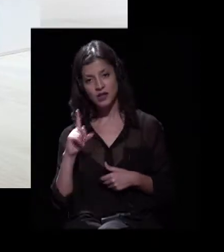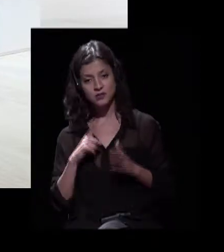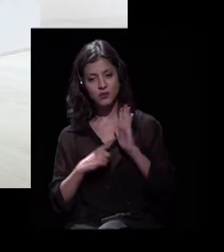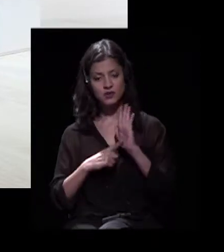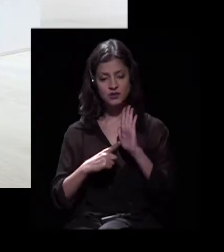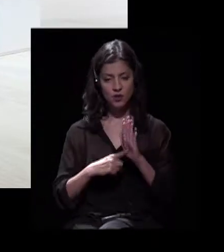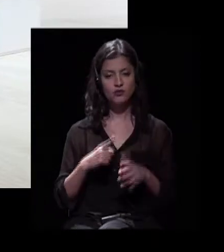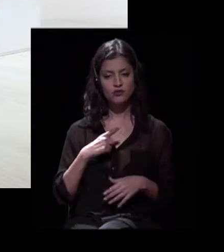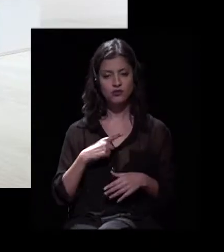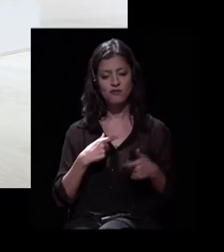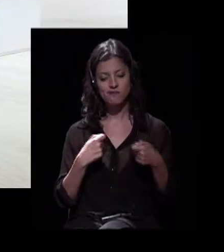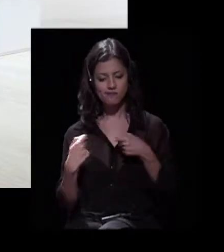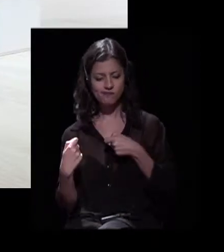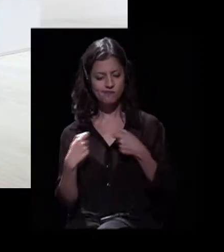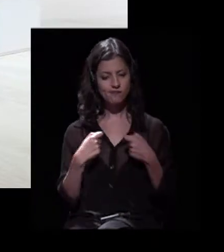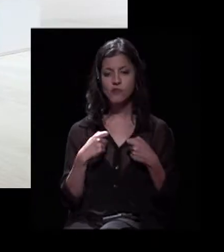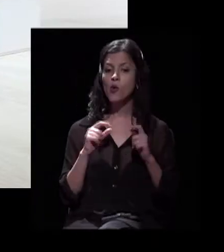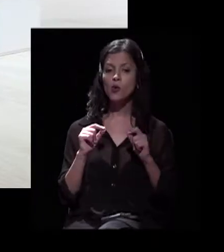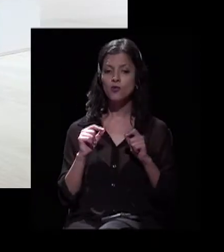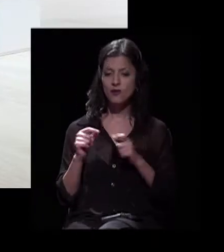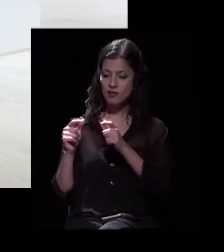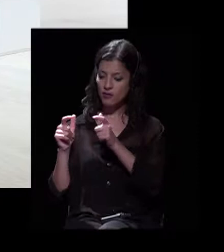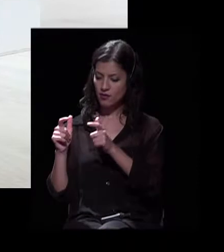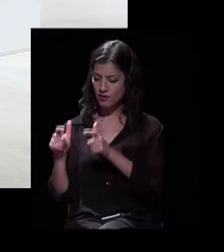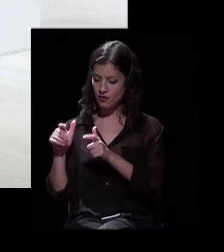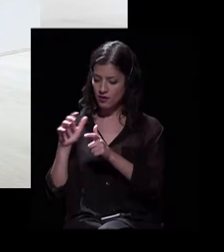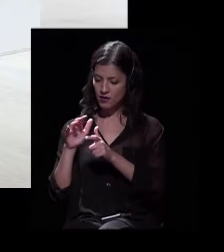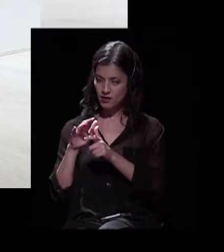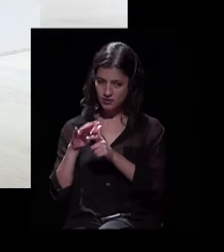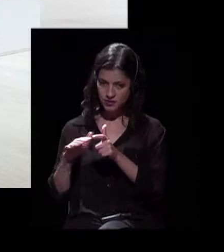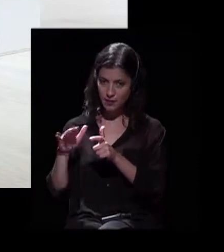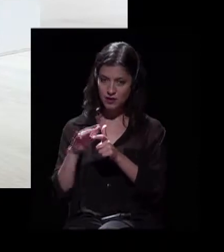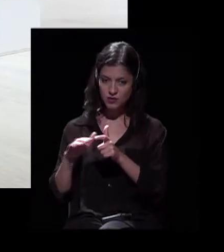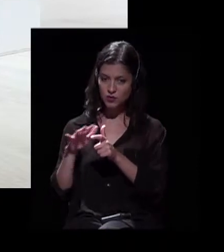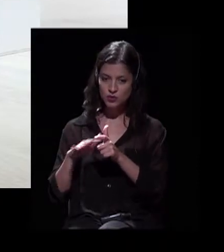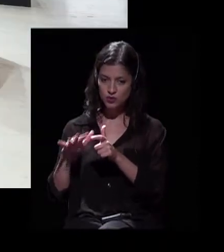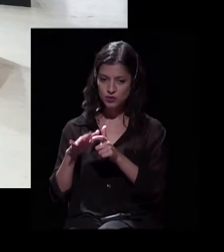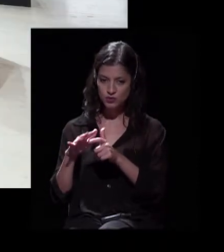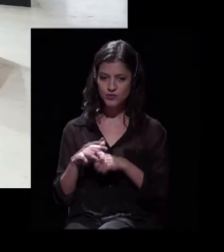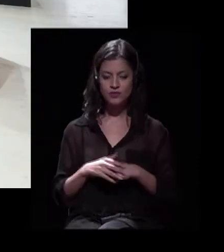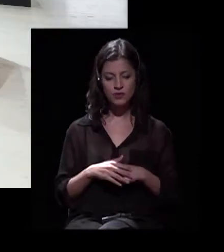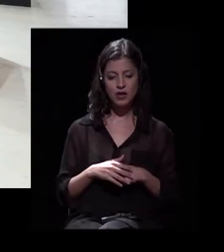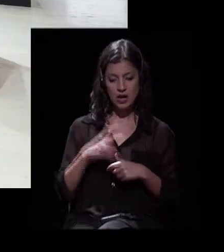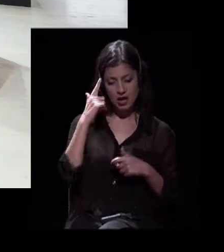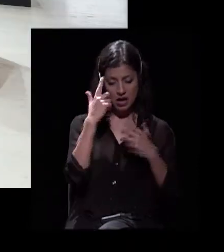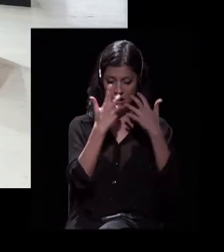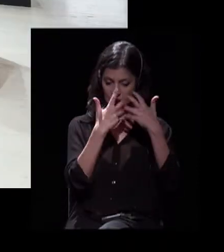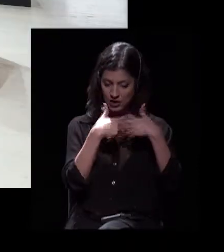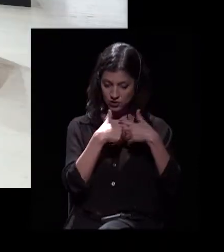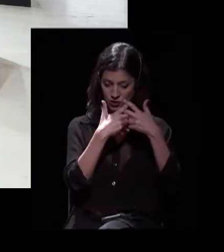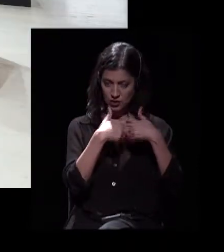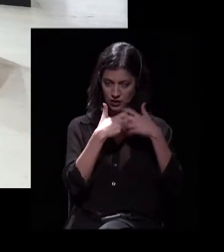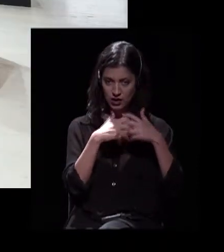space as referring to that logic of Cartesian rationality and the logic of place, which refers to the logic of